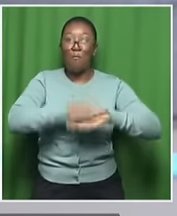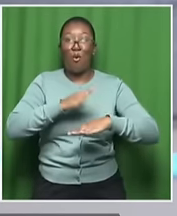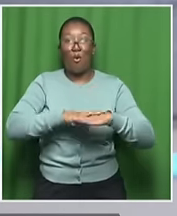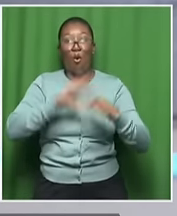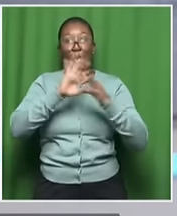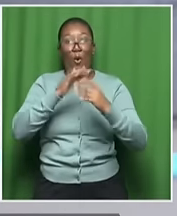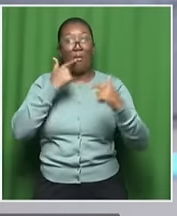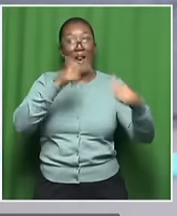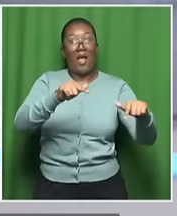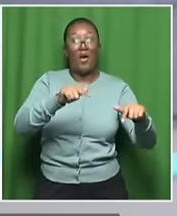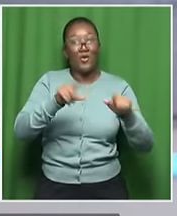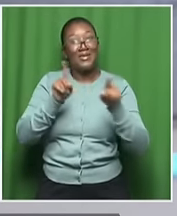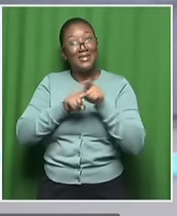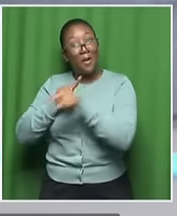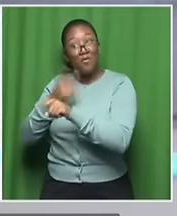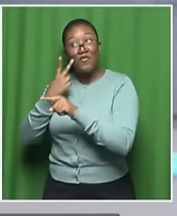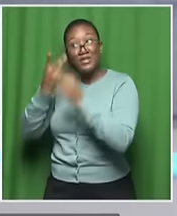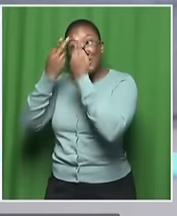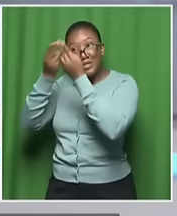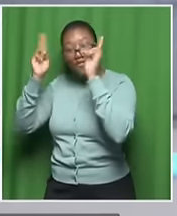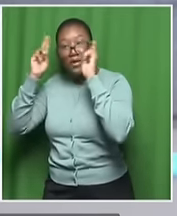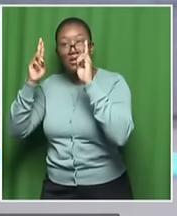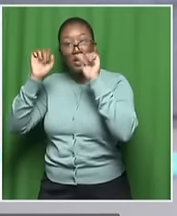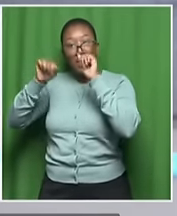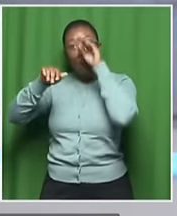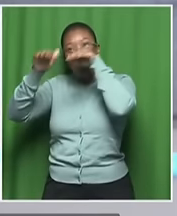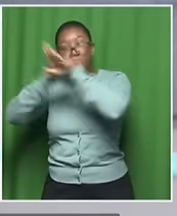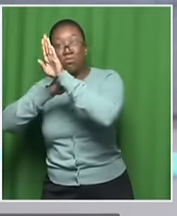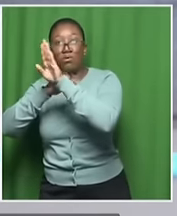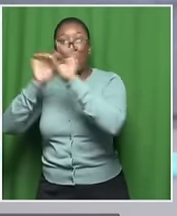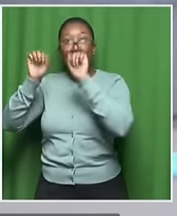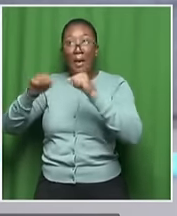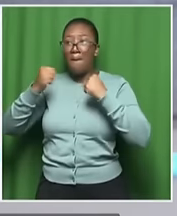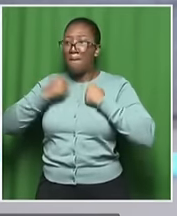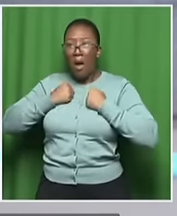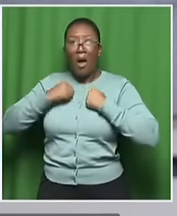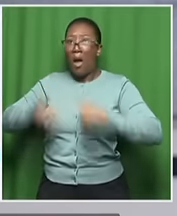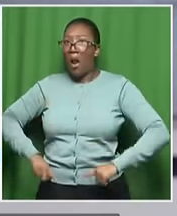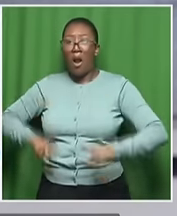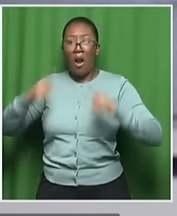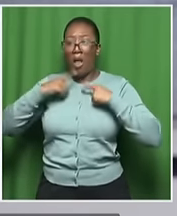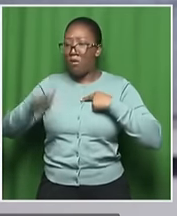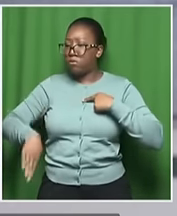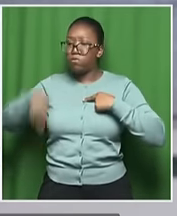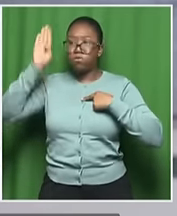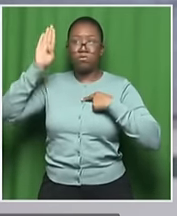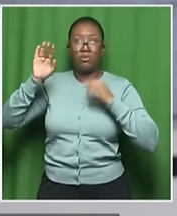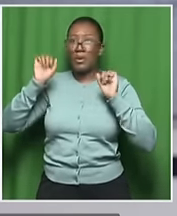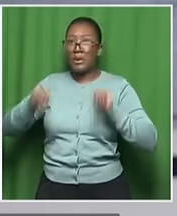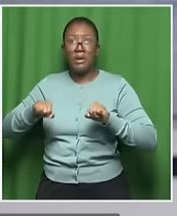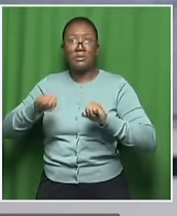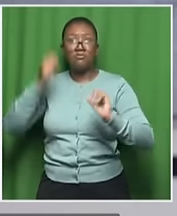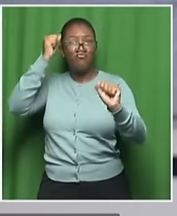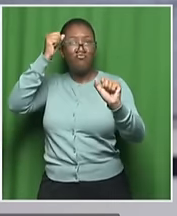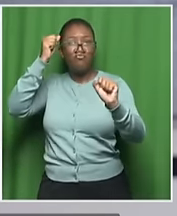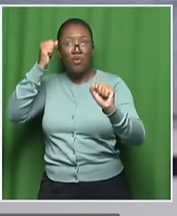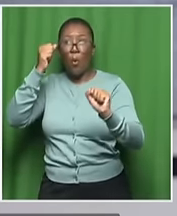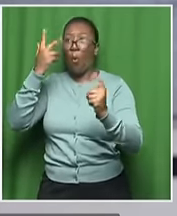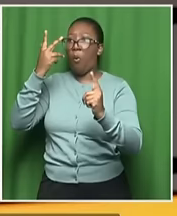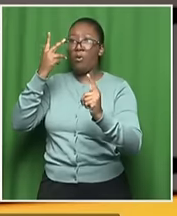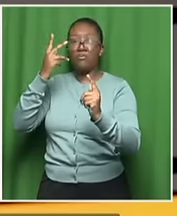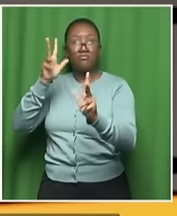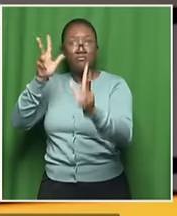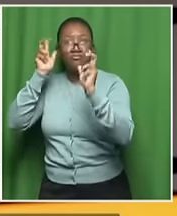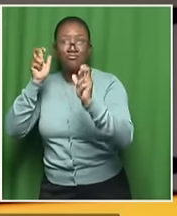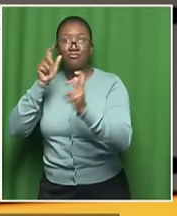developed to the extent whereby you can go through your entire life being able to receive instruction that language.